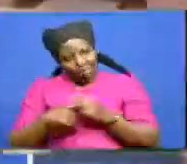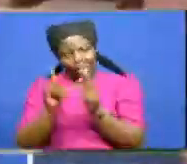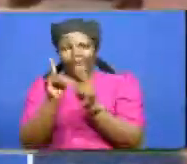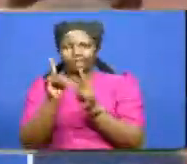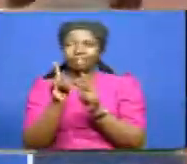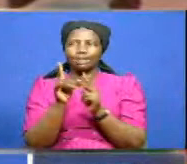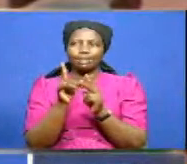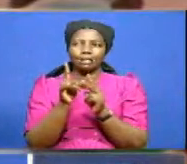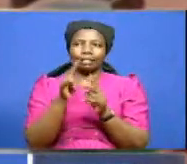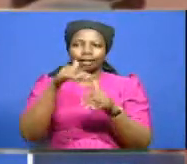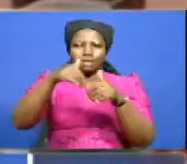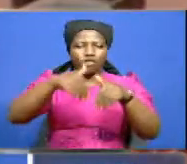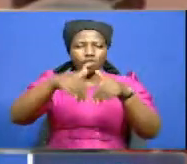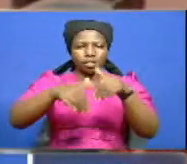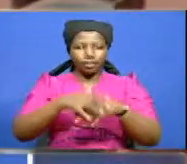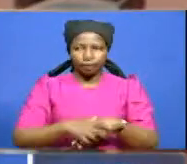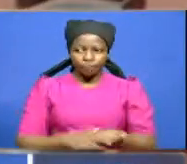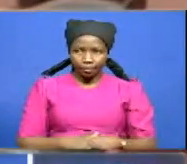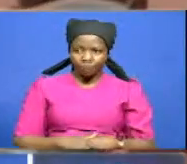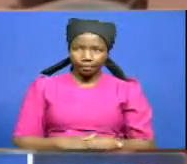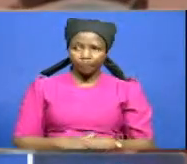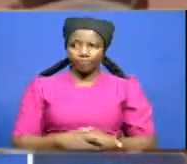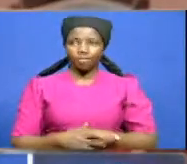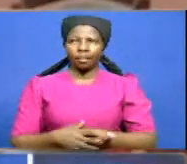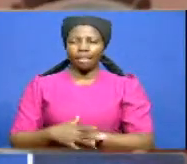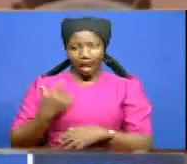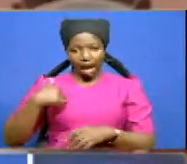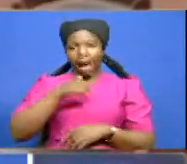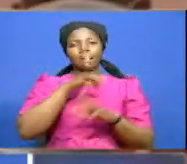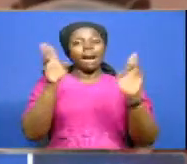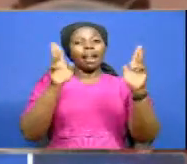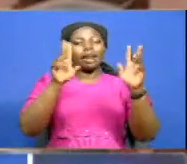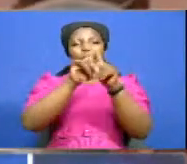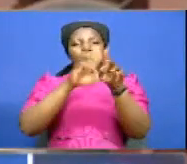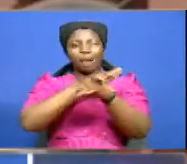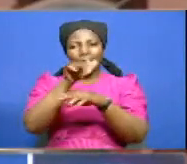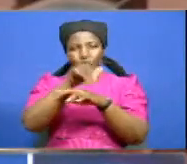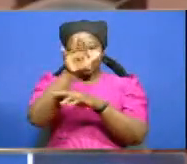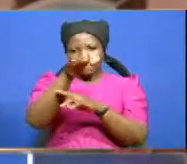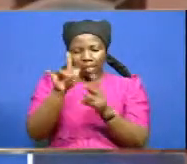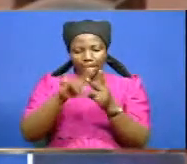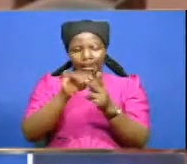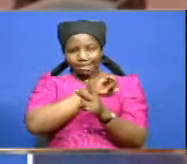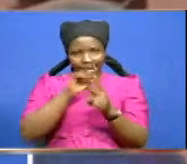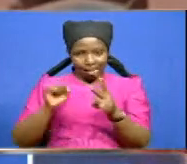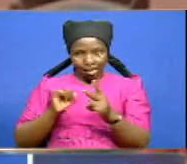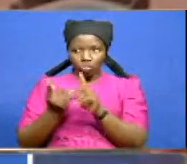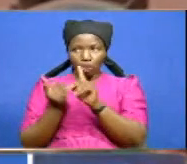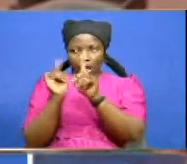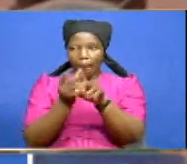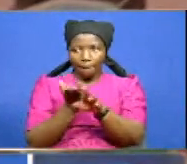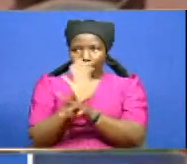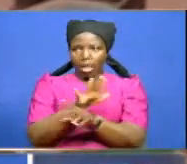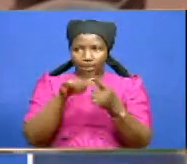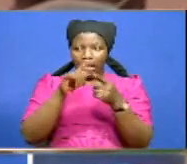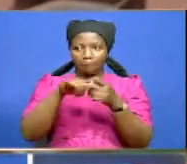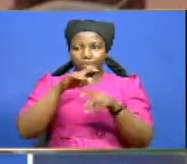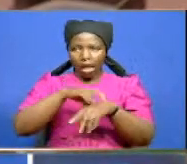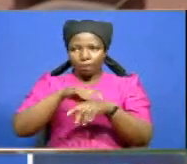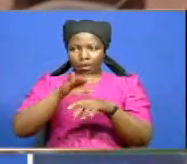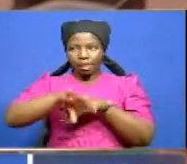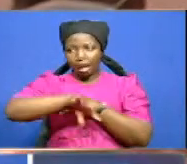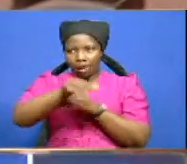referendum. Again, we are ready as National Assembly and the Senate to come back once the counties will